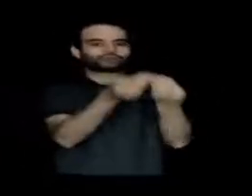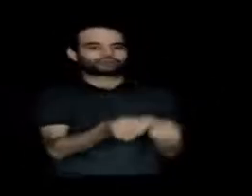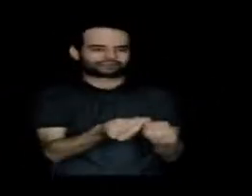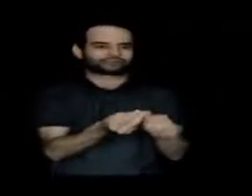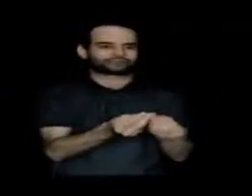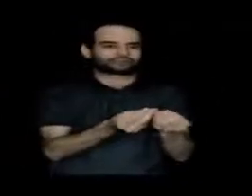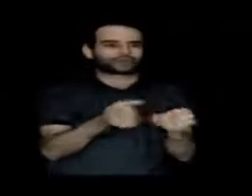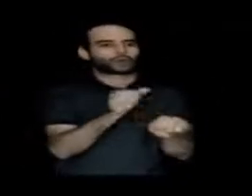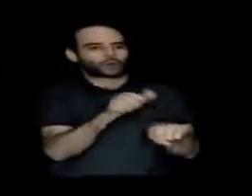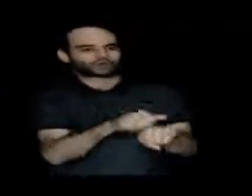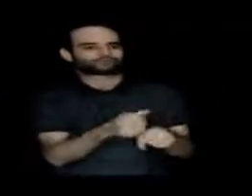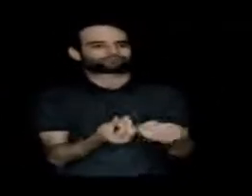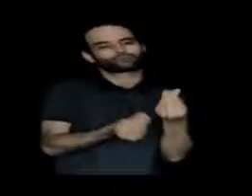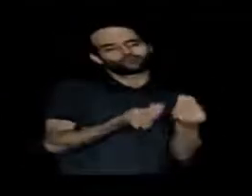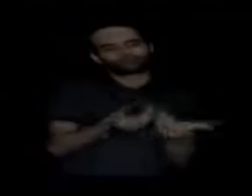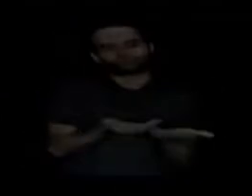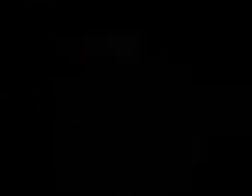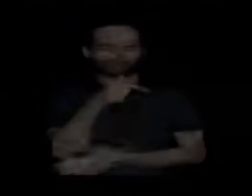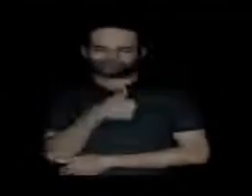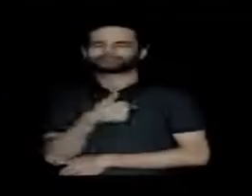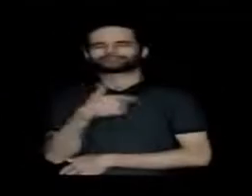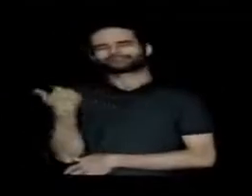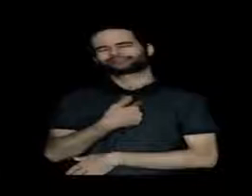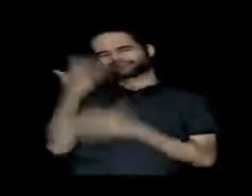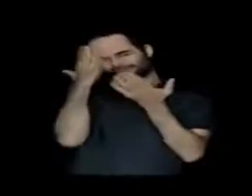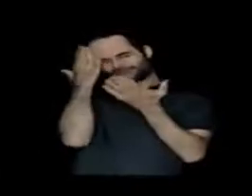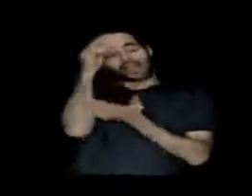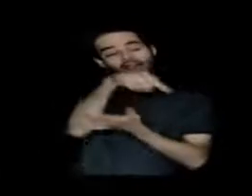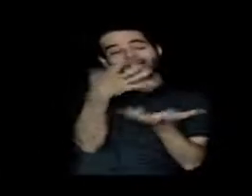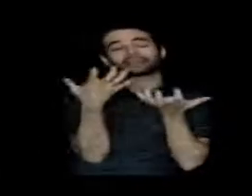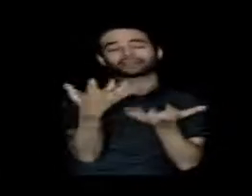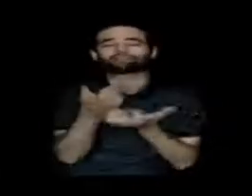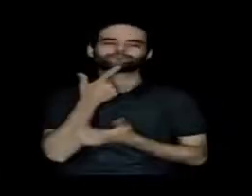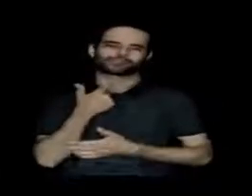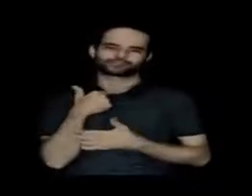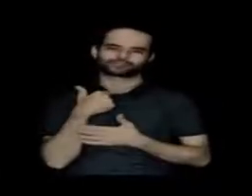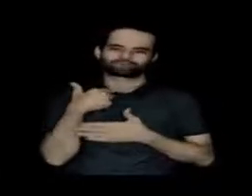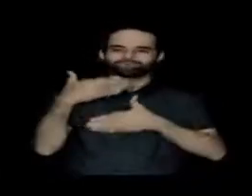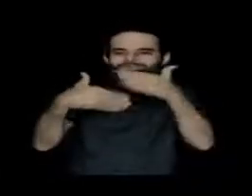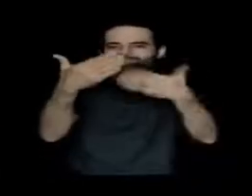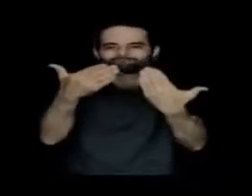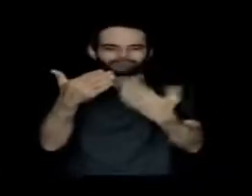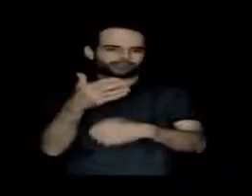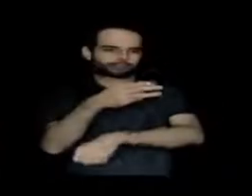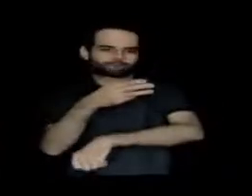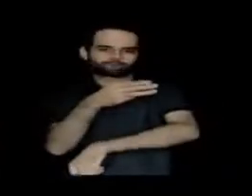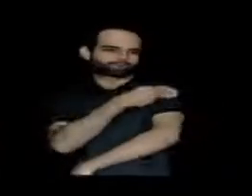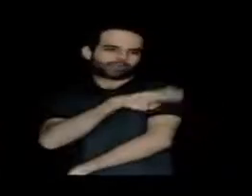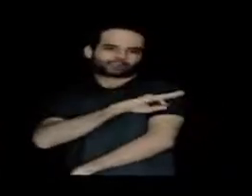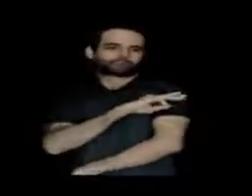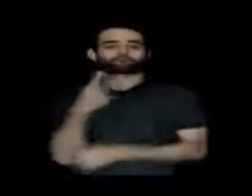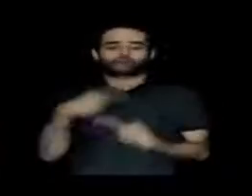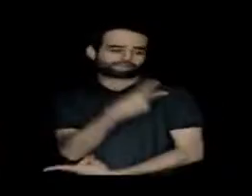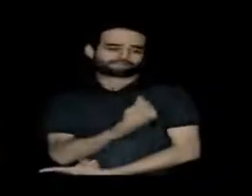I knew how to deal. I was just starting to work and then begin with a deafblind person who